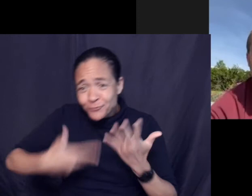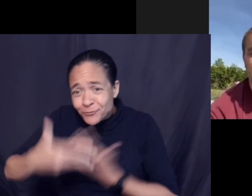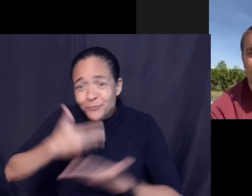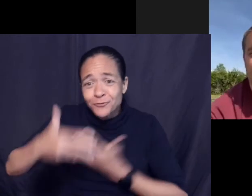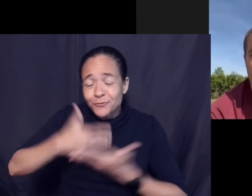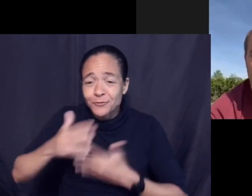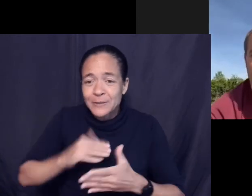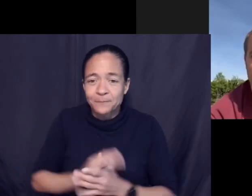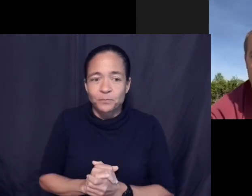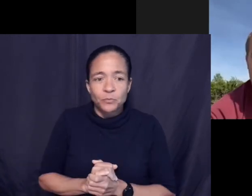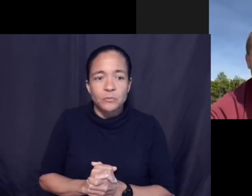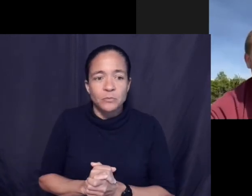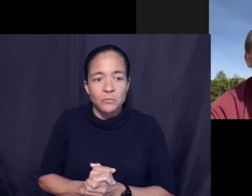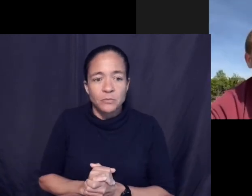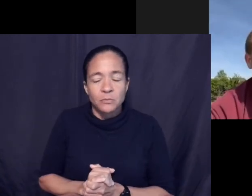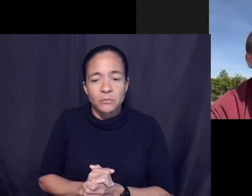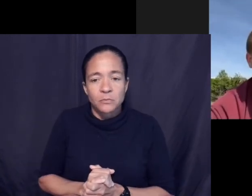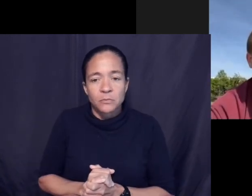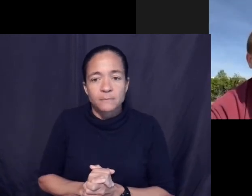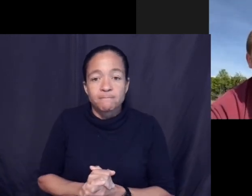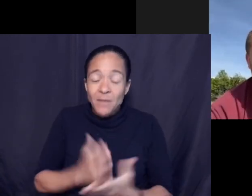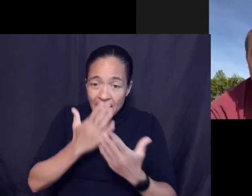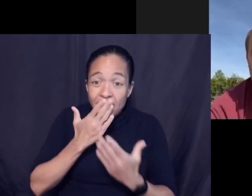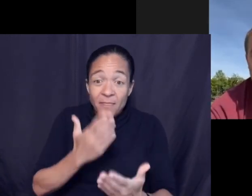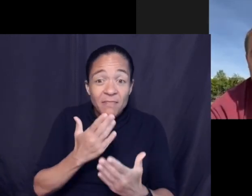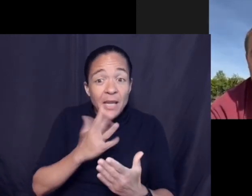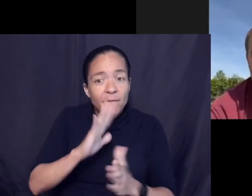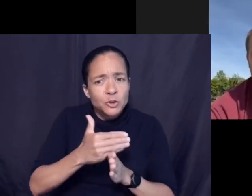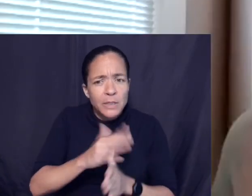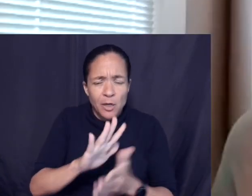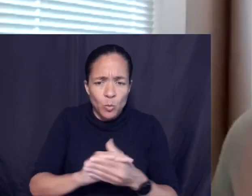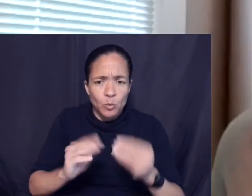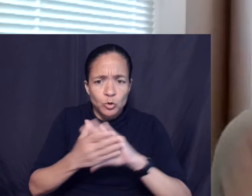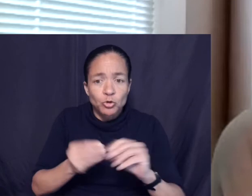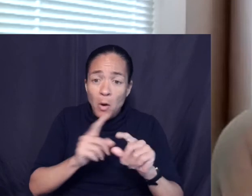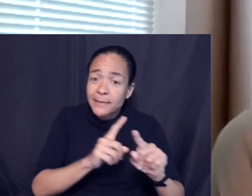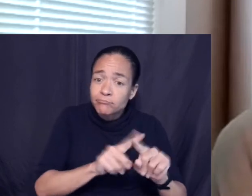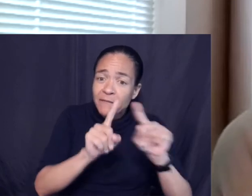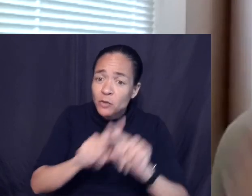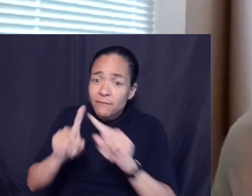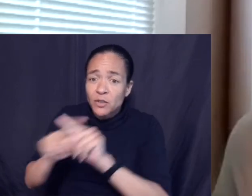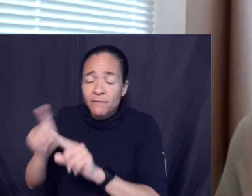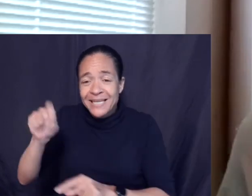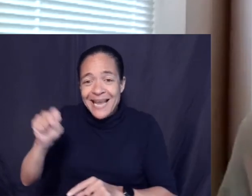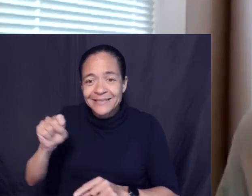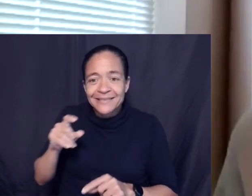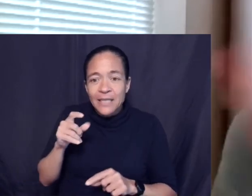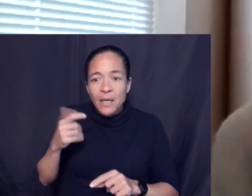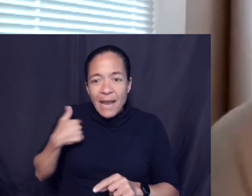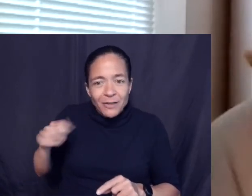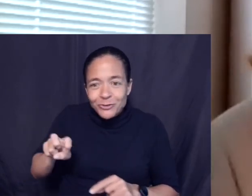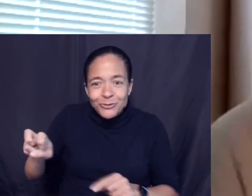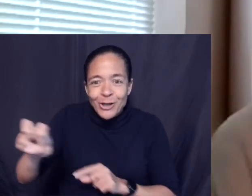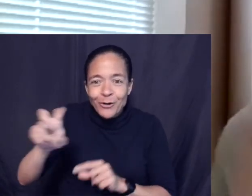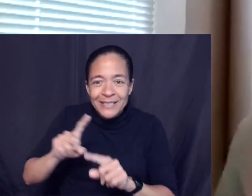Thanks to all of you for sharing those stories. They're very different. Everybody has their own journey, but I will say I see